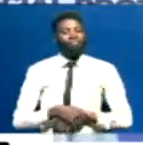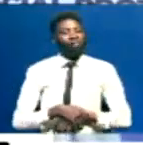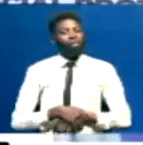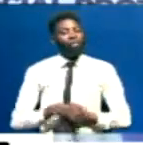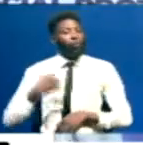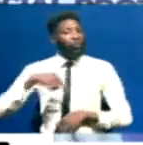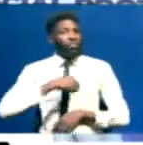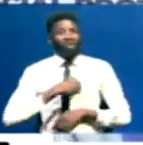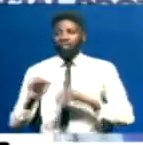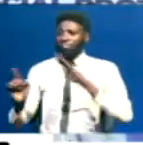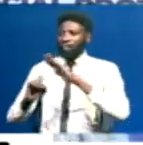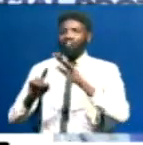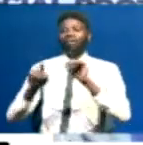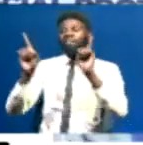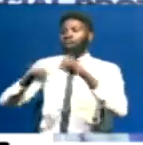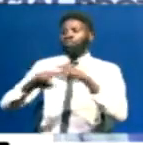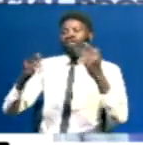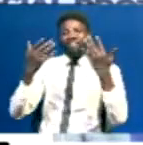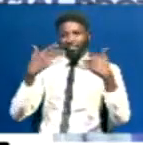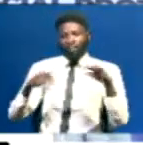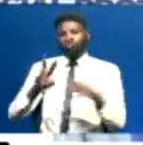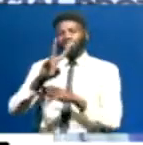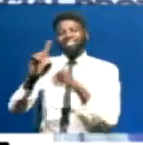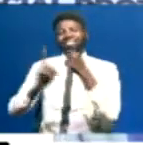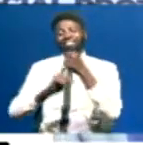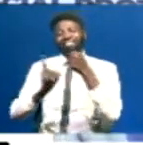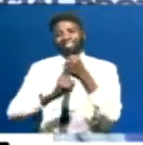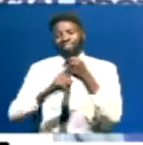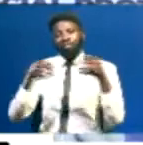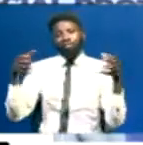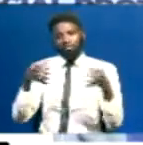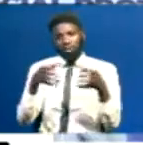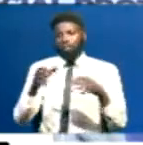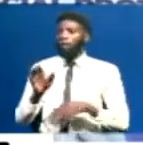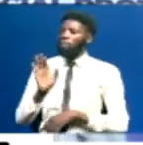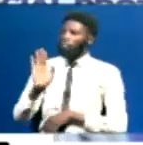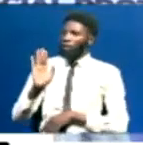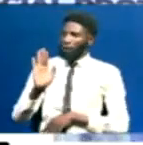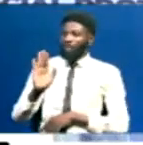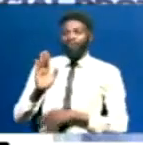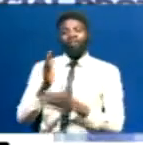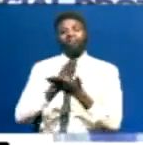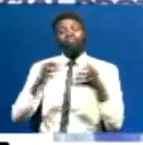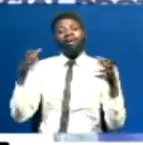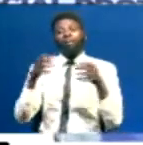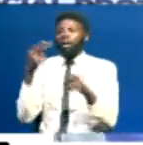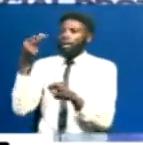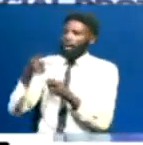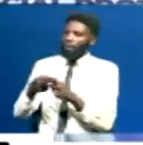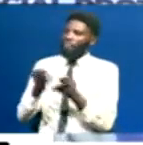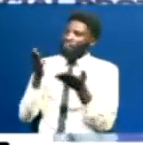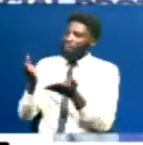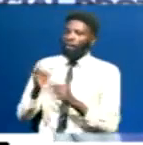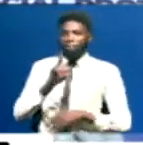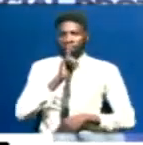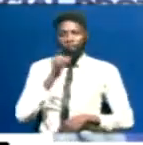them. The directors didn't turn up. There were no premises to show. So some of those agencies are just there by name to say we are going to continue with